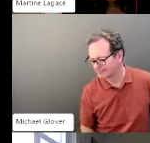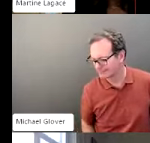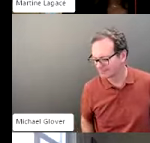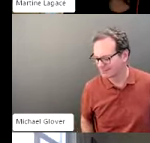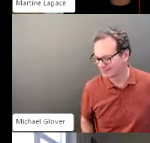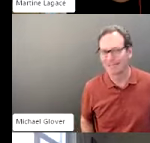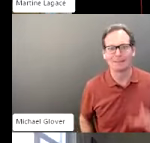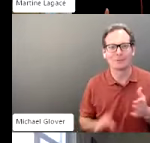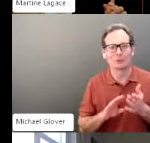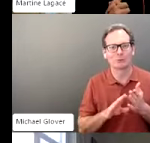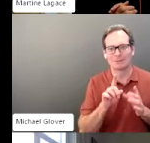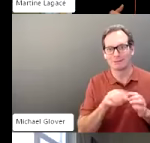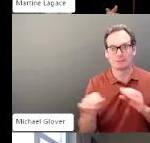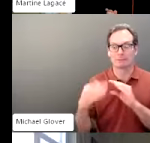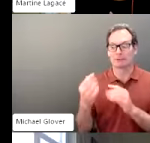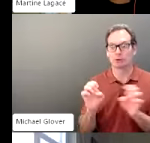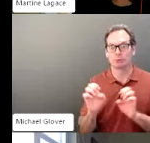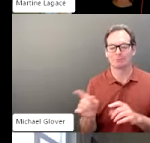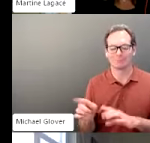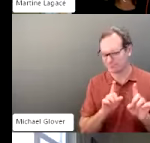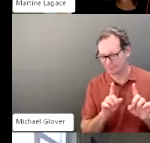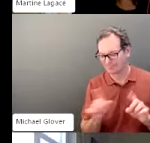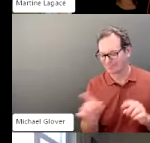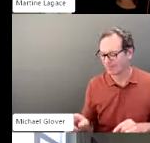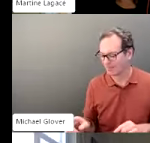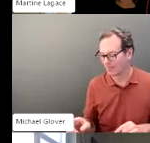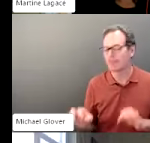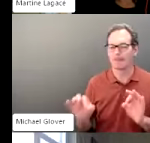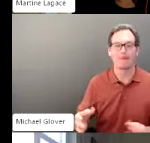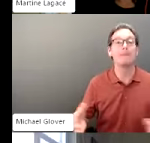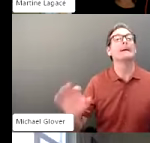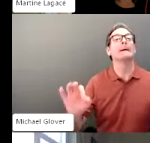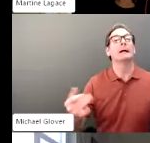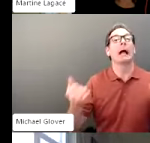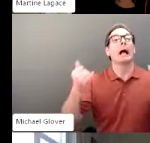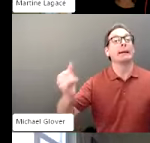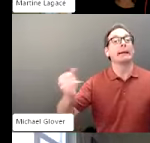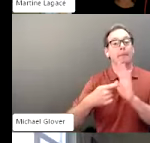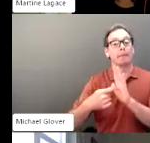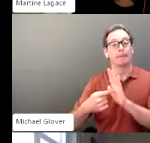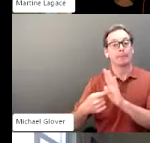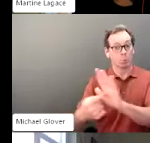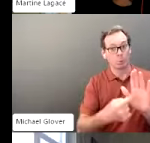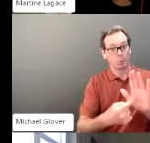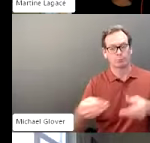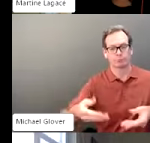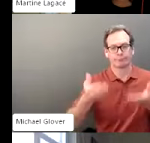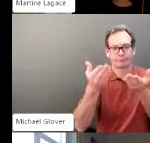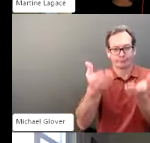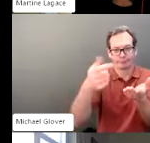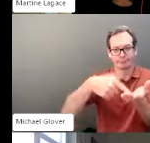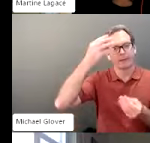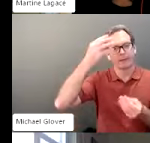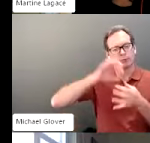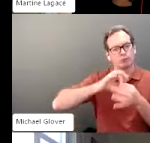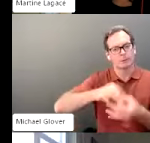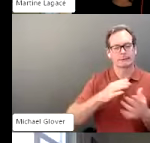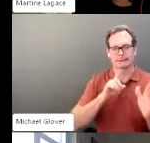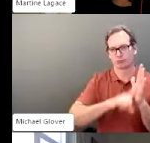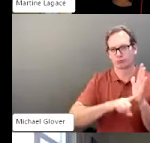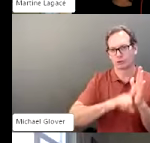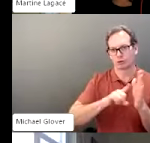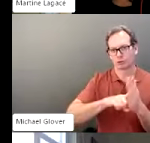Sorry, an urgent email. So the study that I'd like to present relates to public discourse and